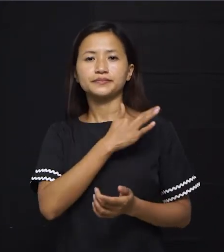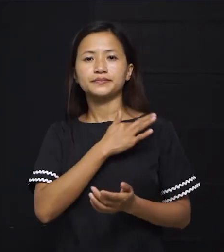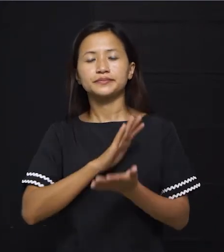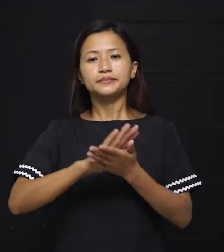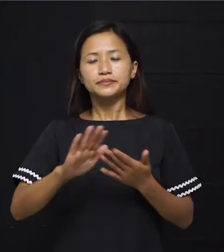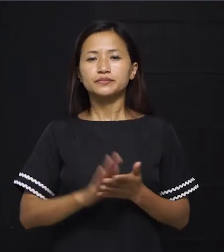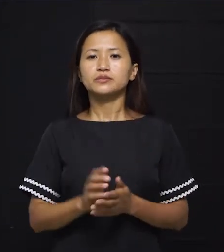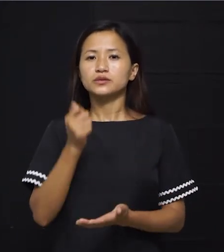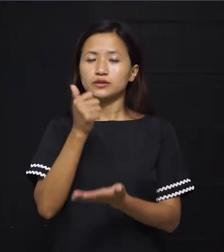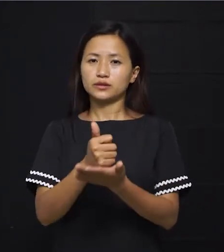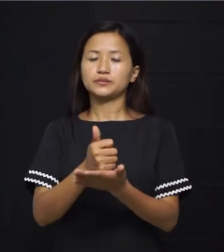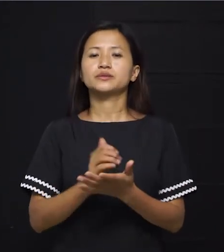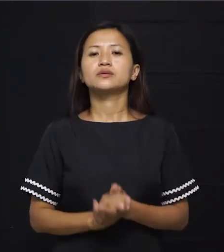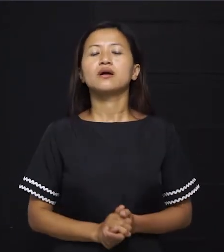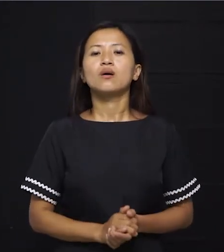And